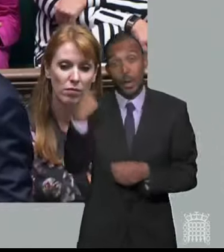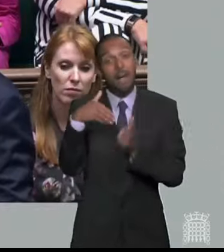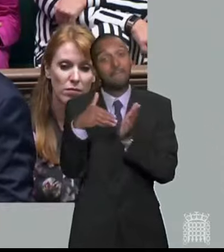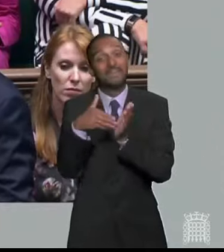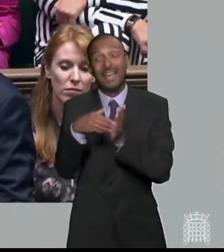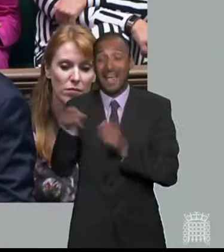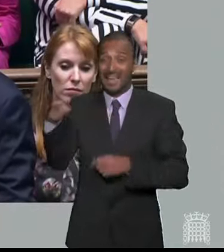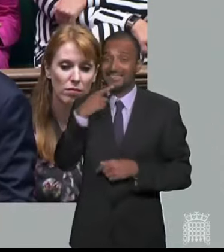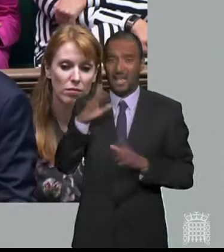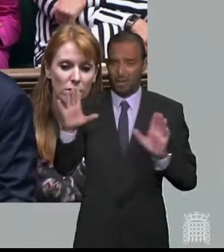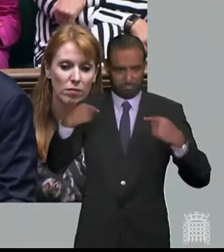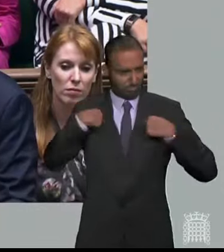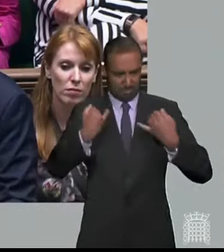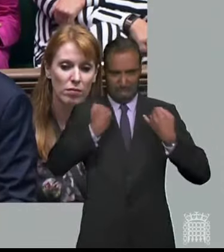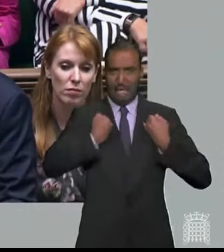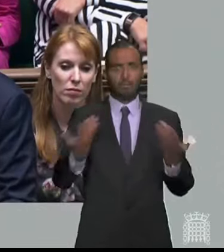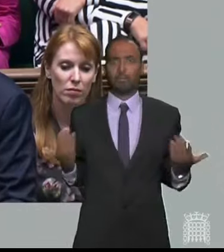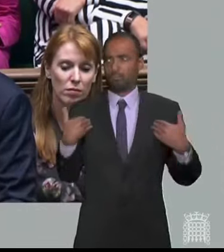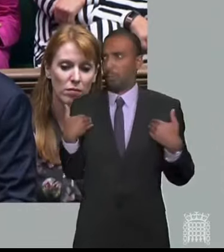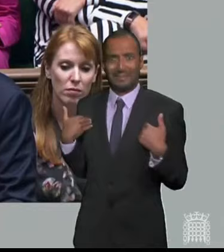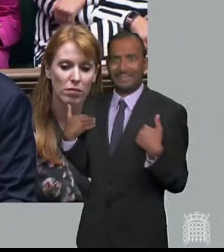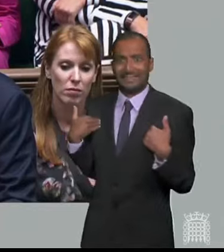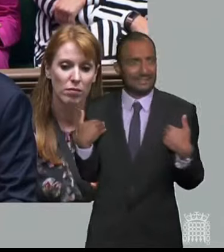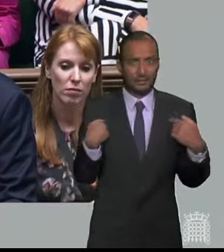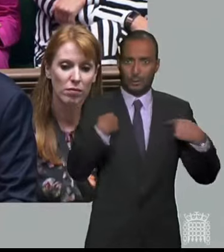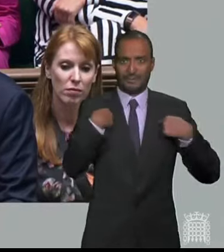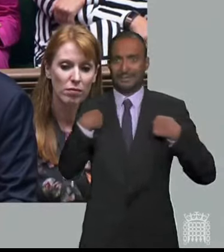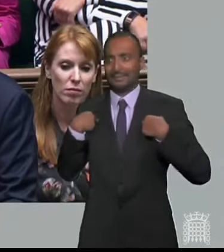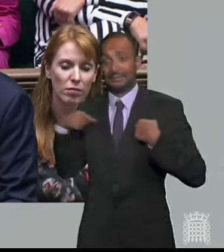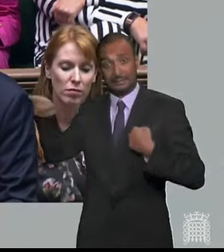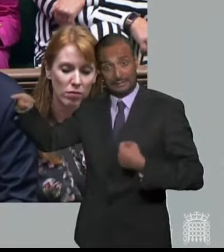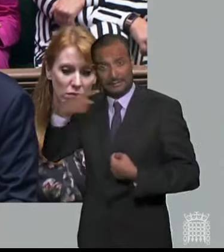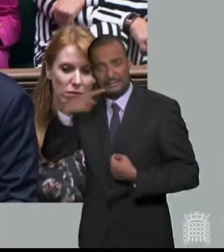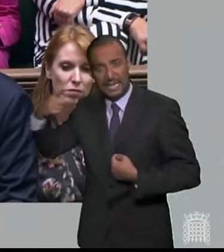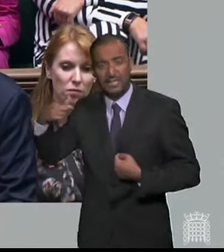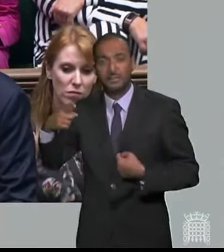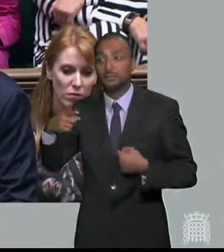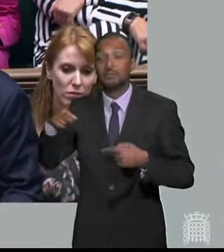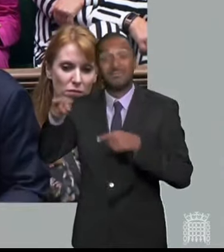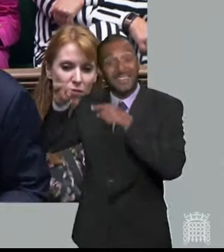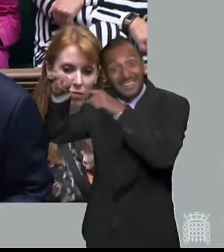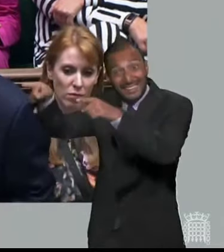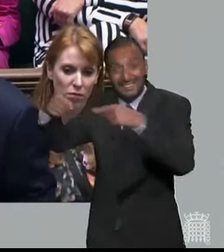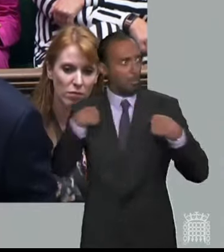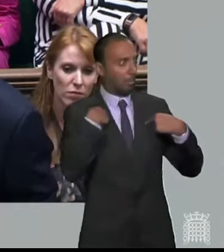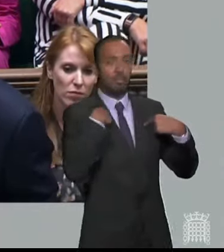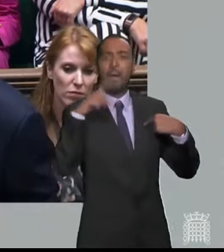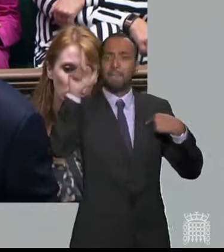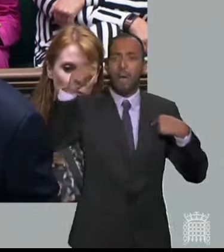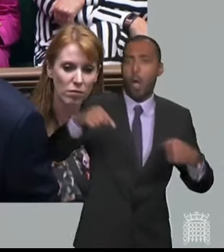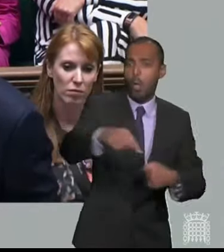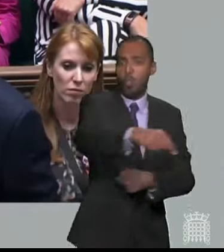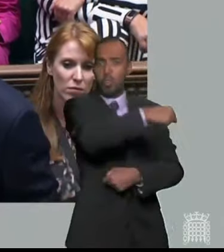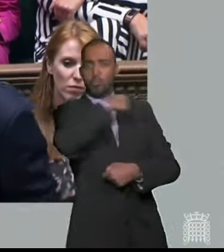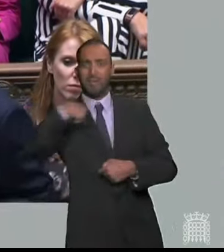utterly wrong to blame him. So why does literally everyone else say it's his fault?